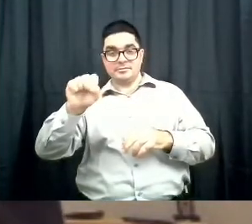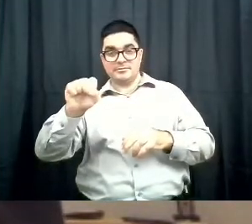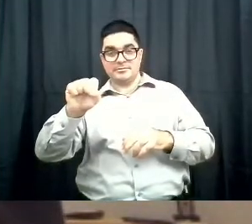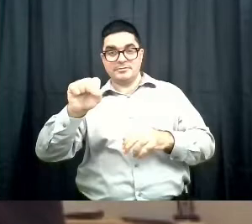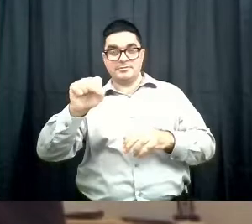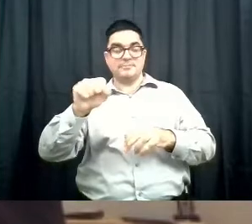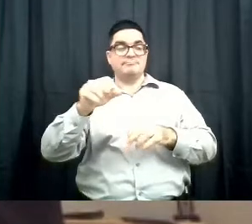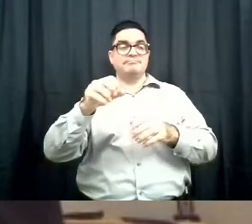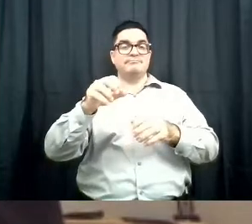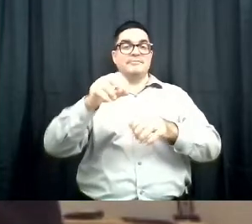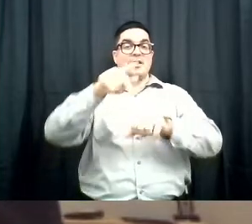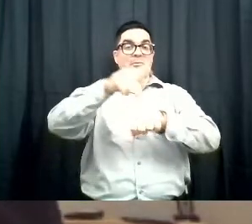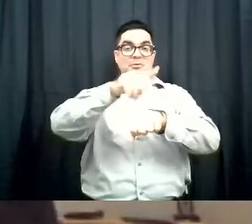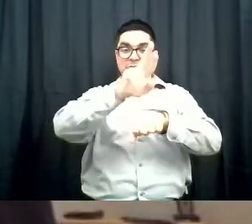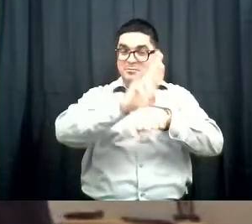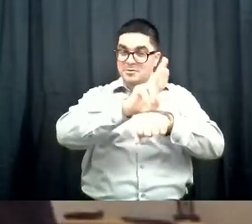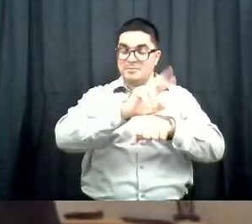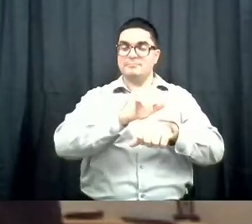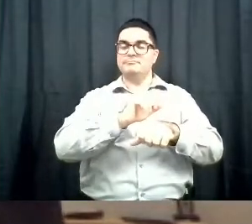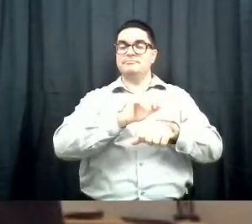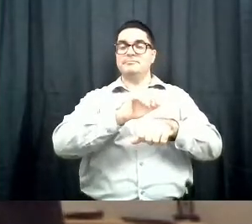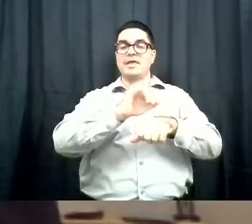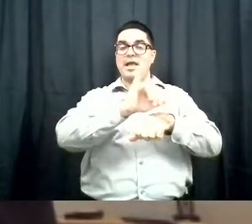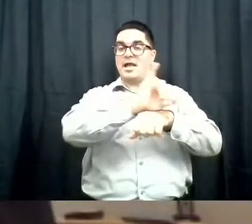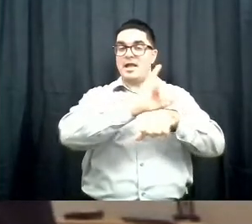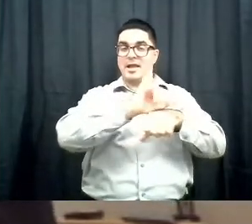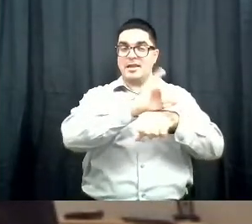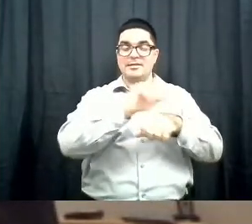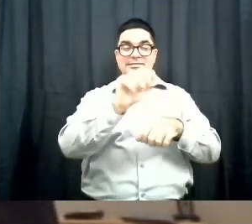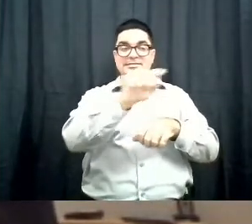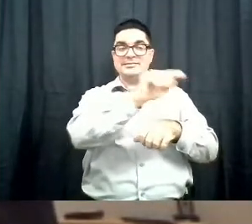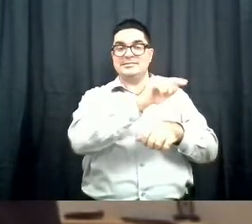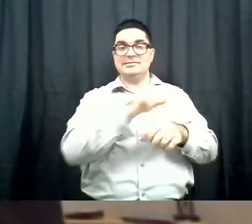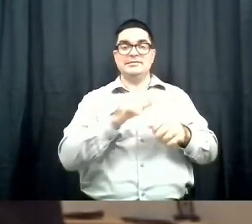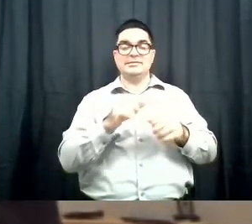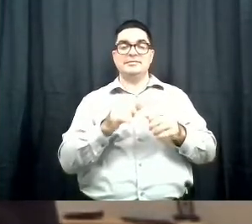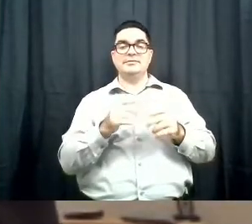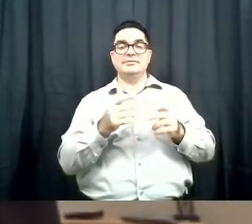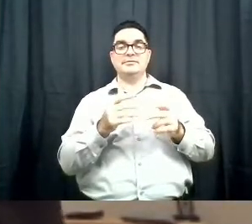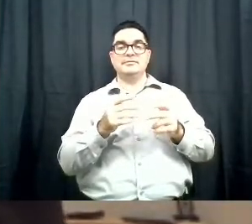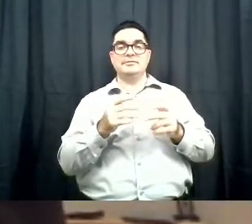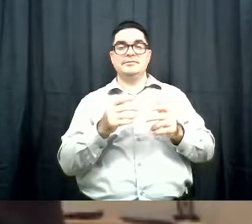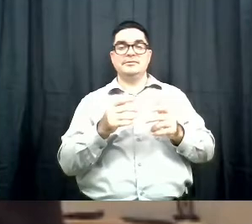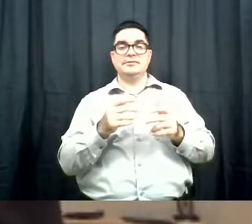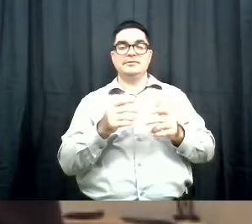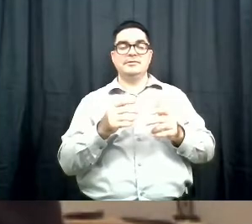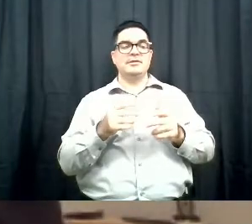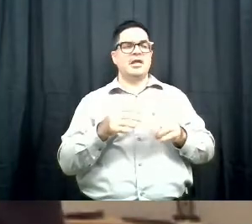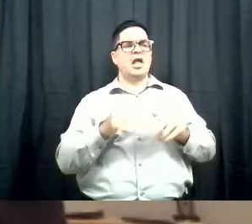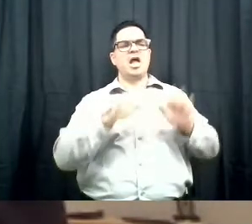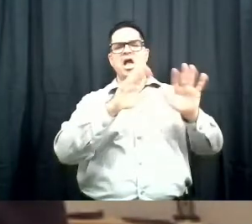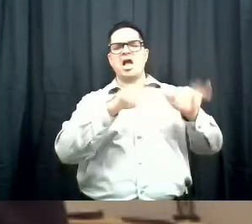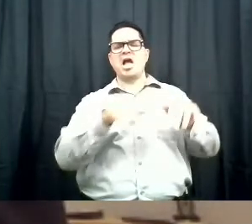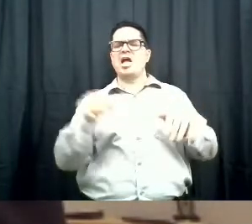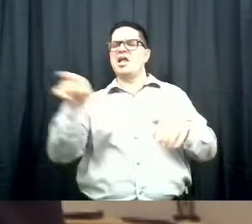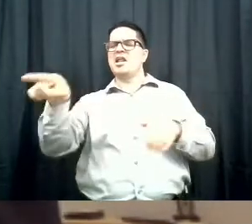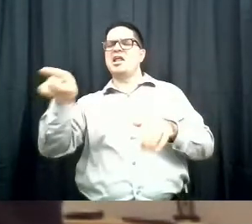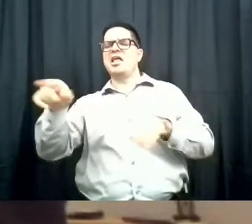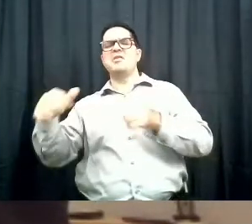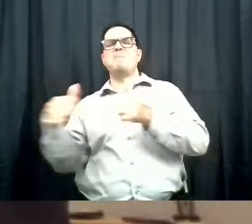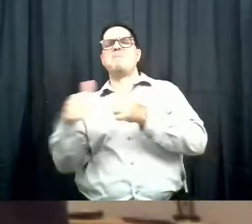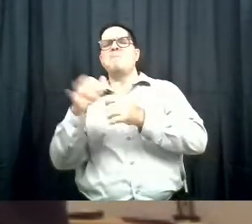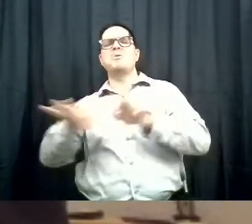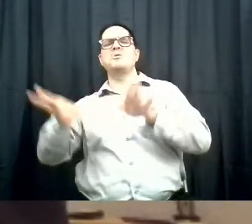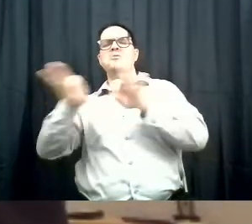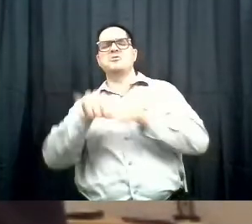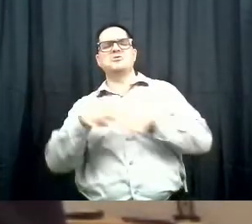on the mainland. And I don't put a value on anybody's life that one person is more important than another. I think this process has to